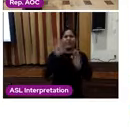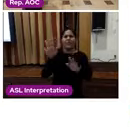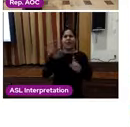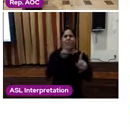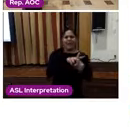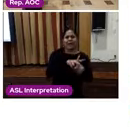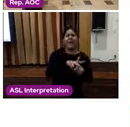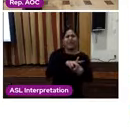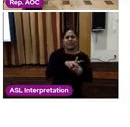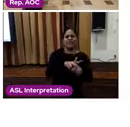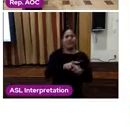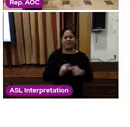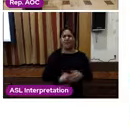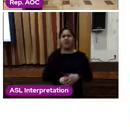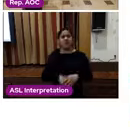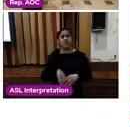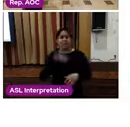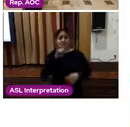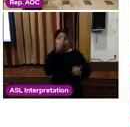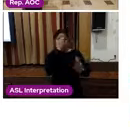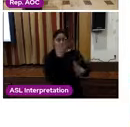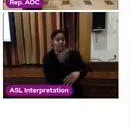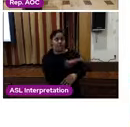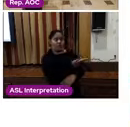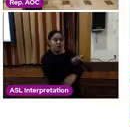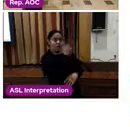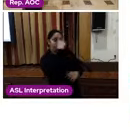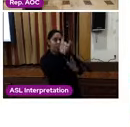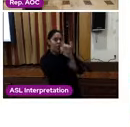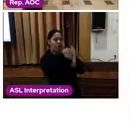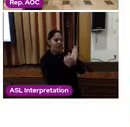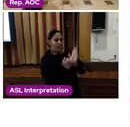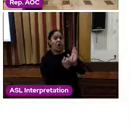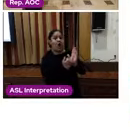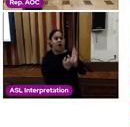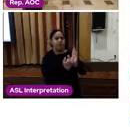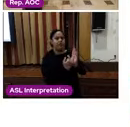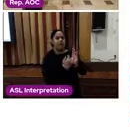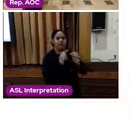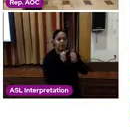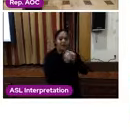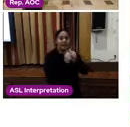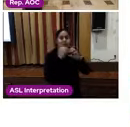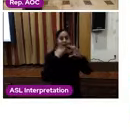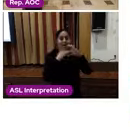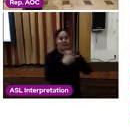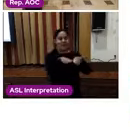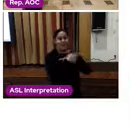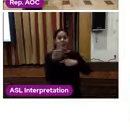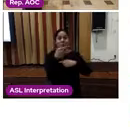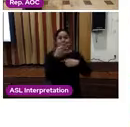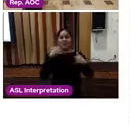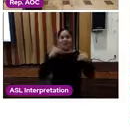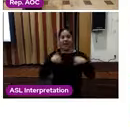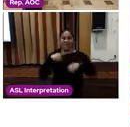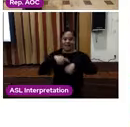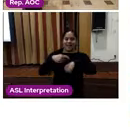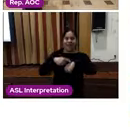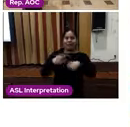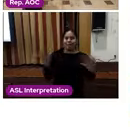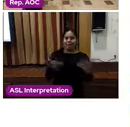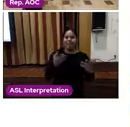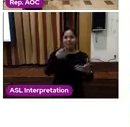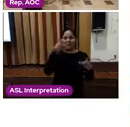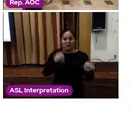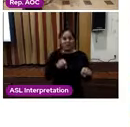well. So this is the information for the art competition, and you've got some time, so maybe you can look up something here.